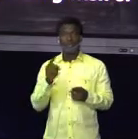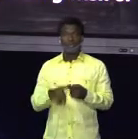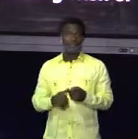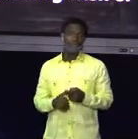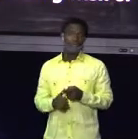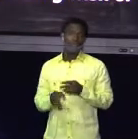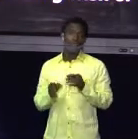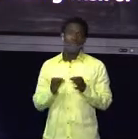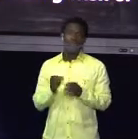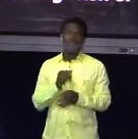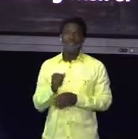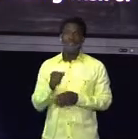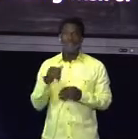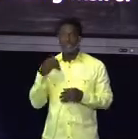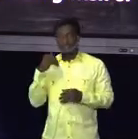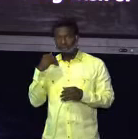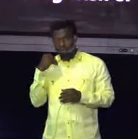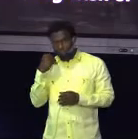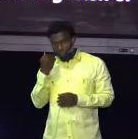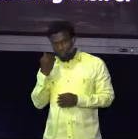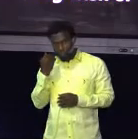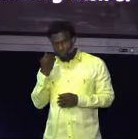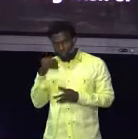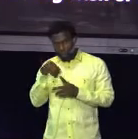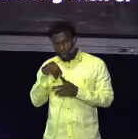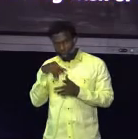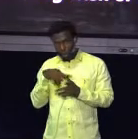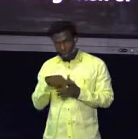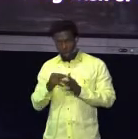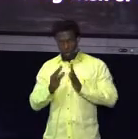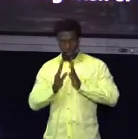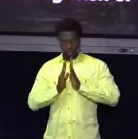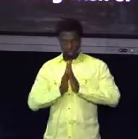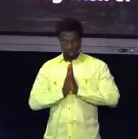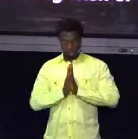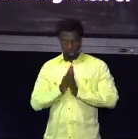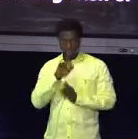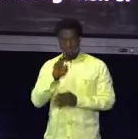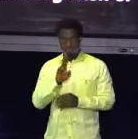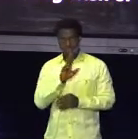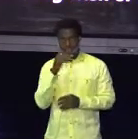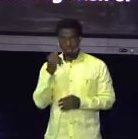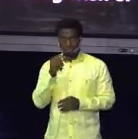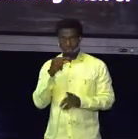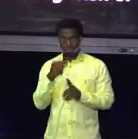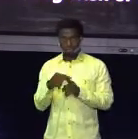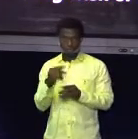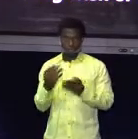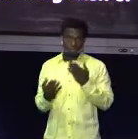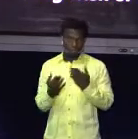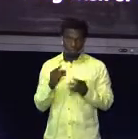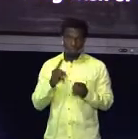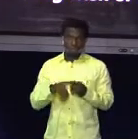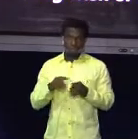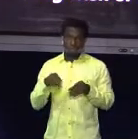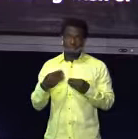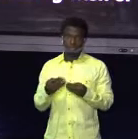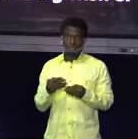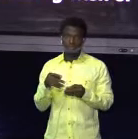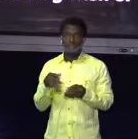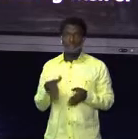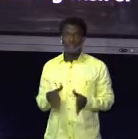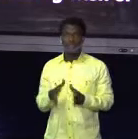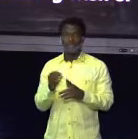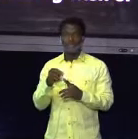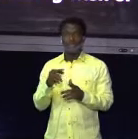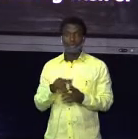to express a wish or prayer. You use the word may to give permission or